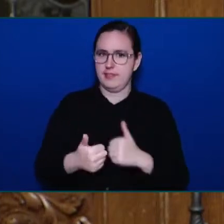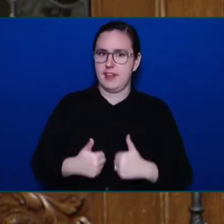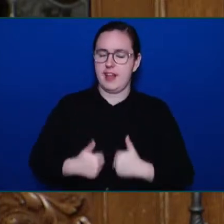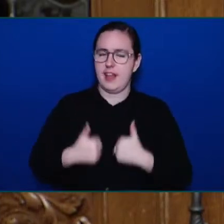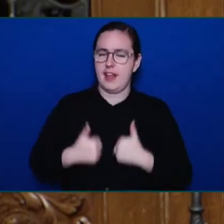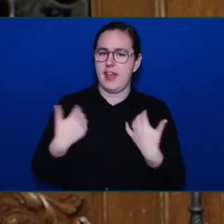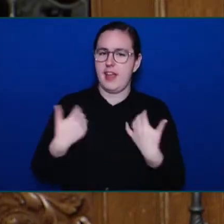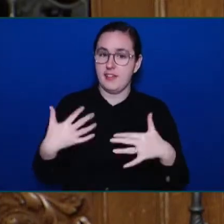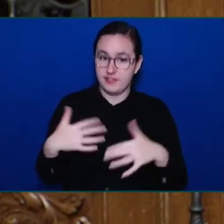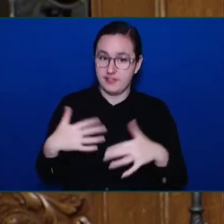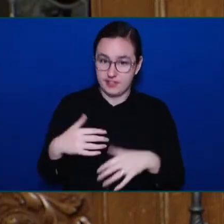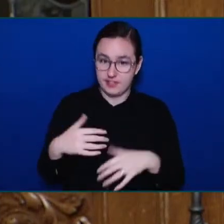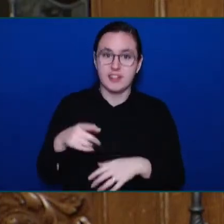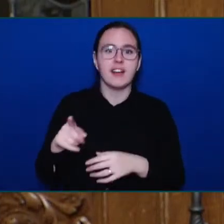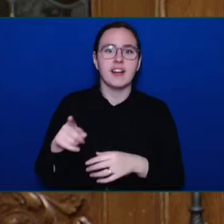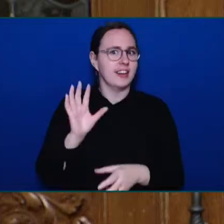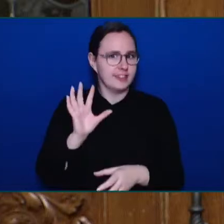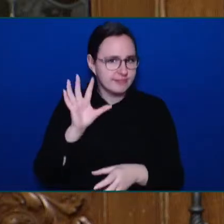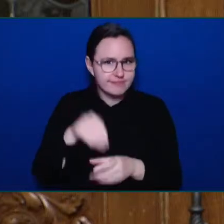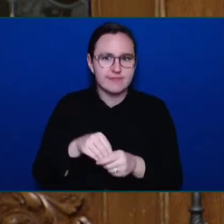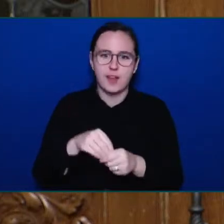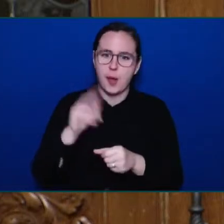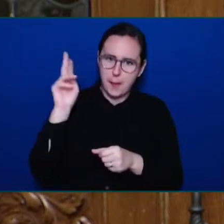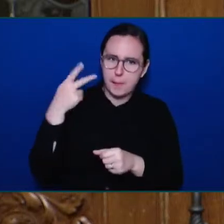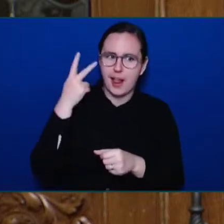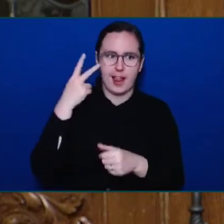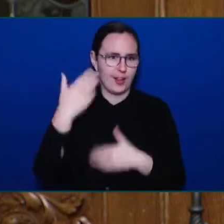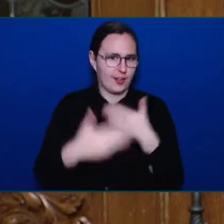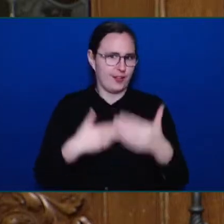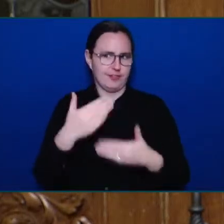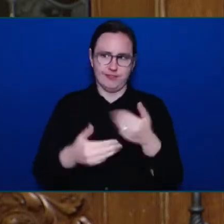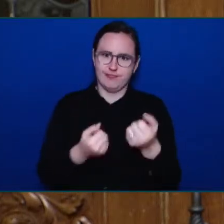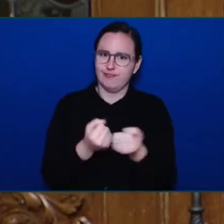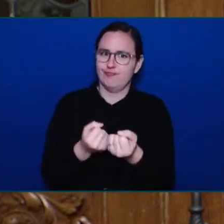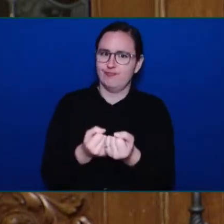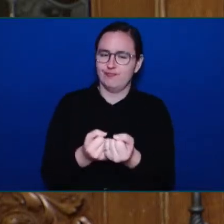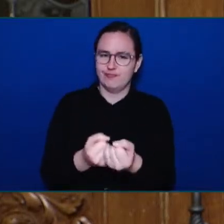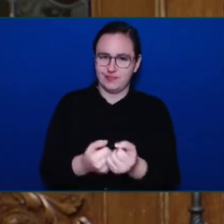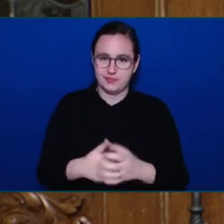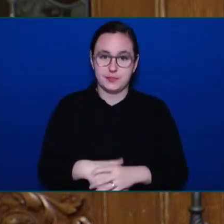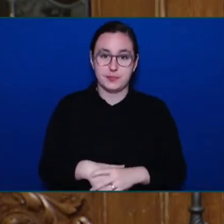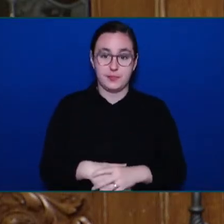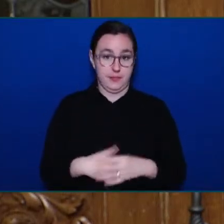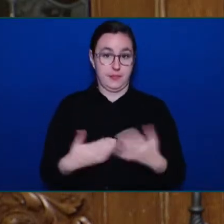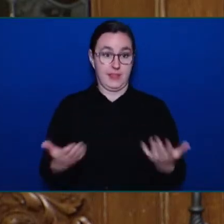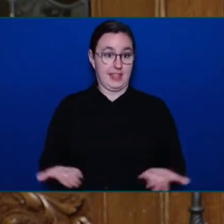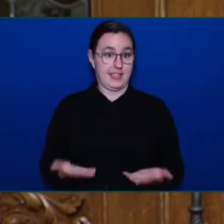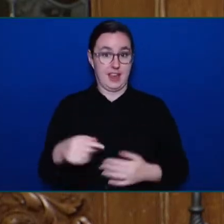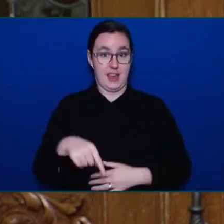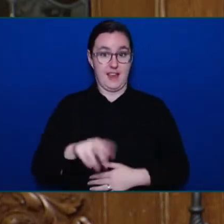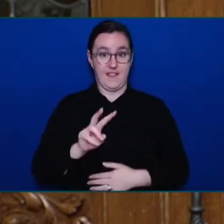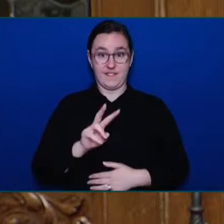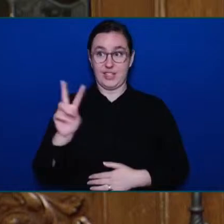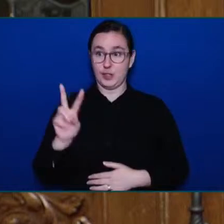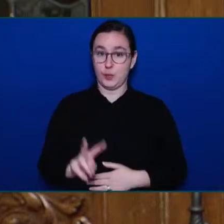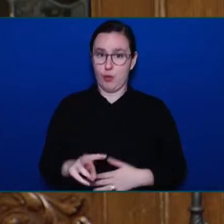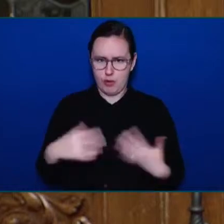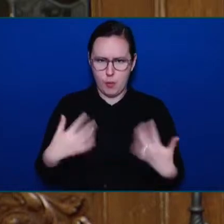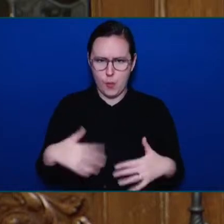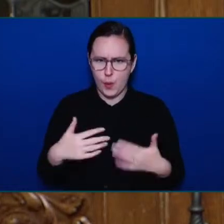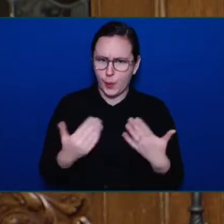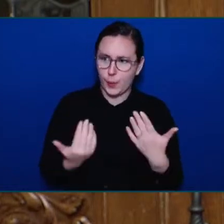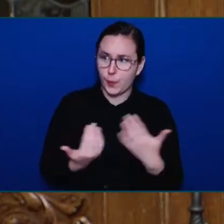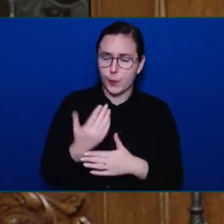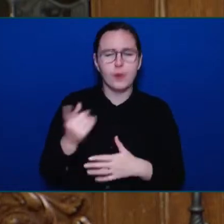entire process. She's been my rock here in Victoria when I didn't know anyone. I love you, Kelly. And she is also